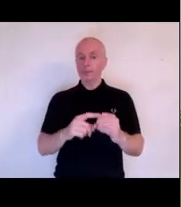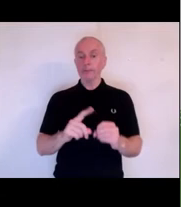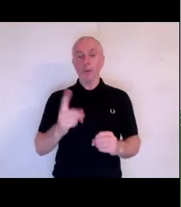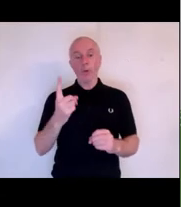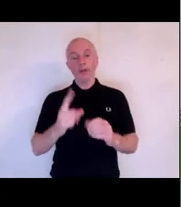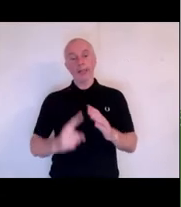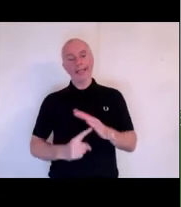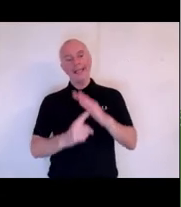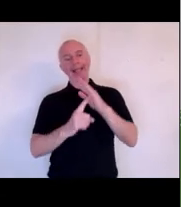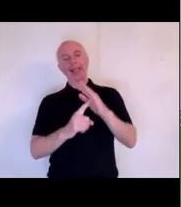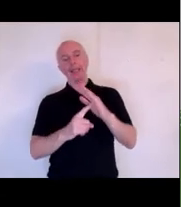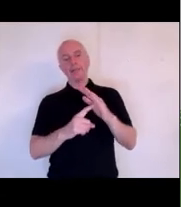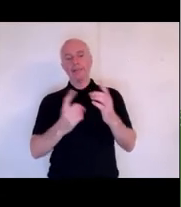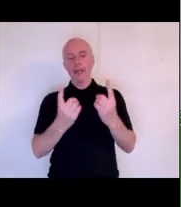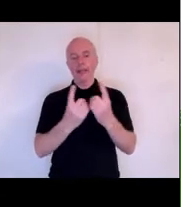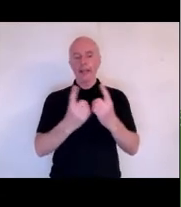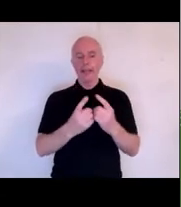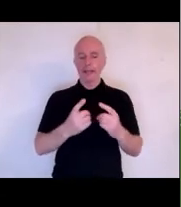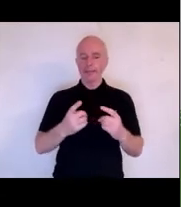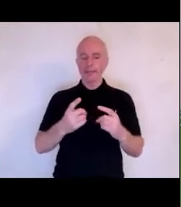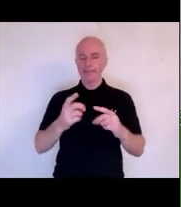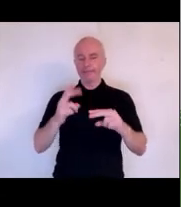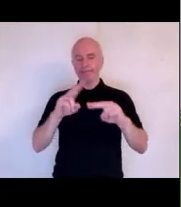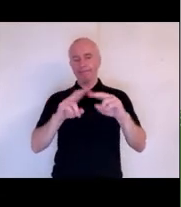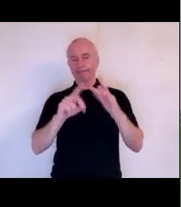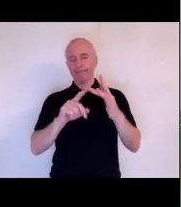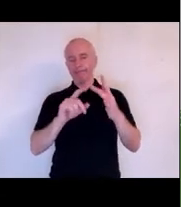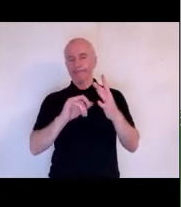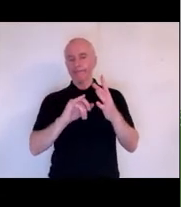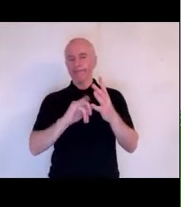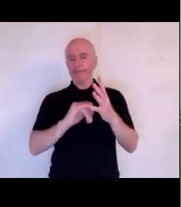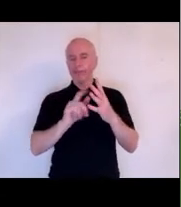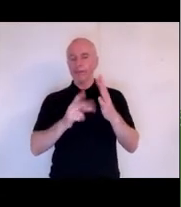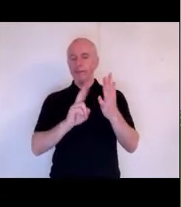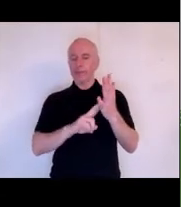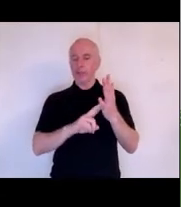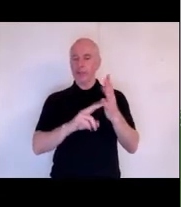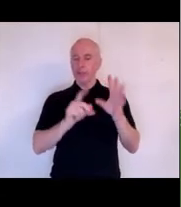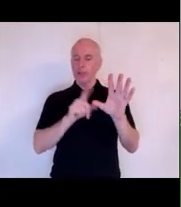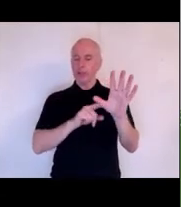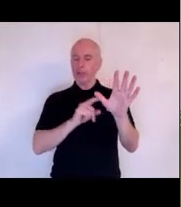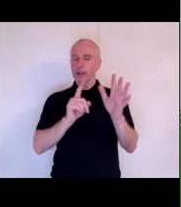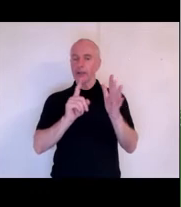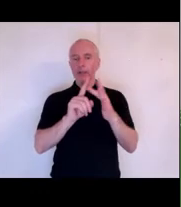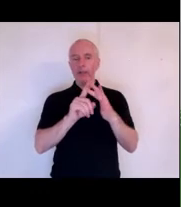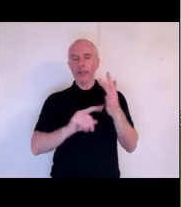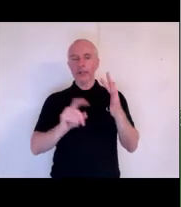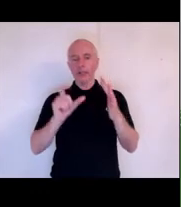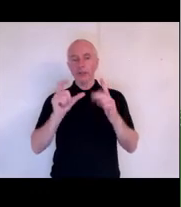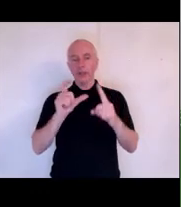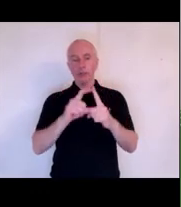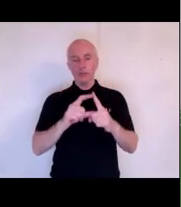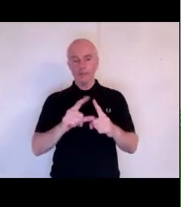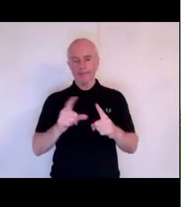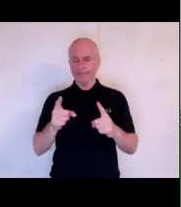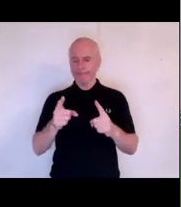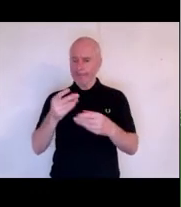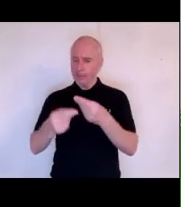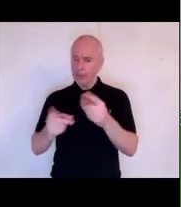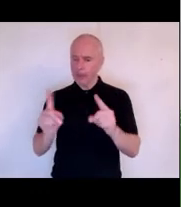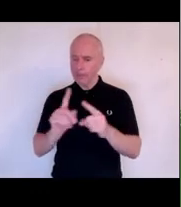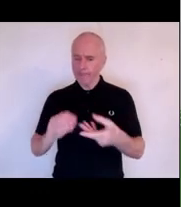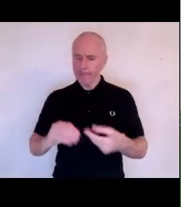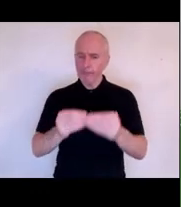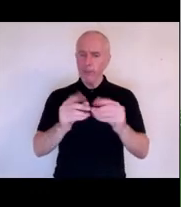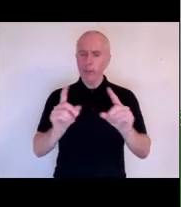that we have to understand is something called fission yield. And fission yield is telling us what we're going to create. And you're